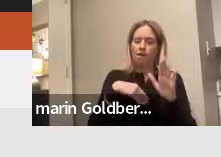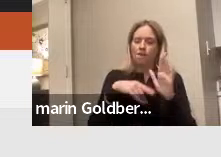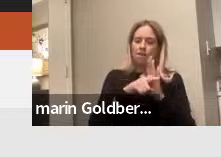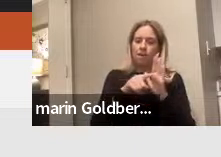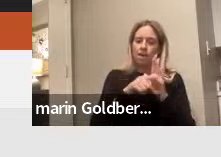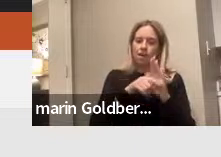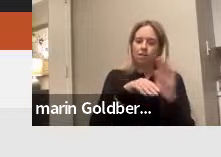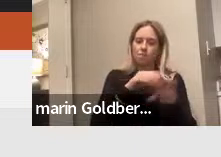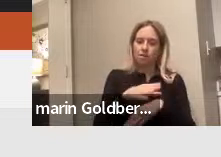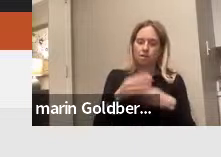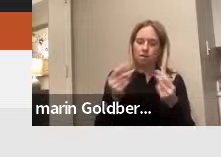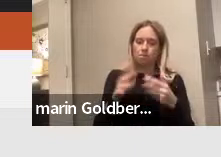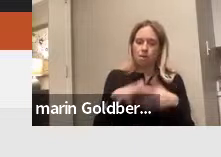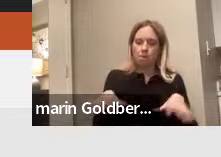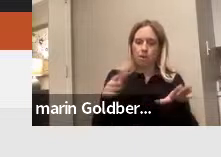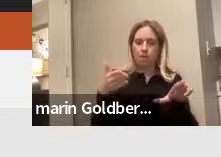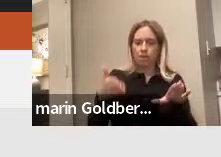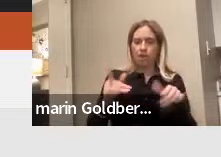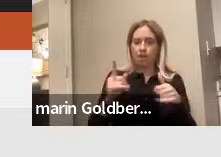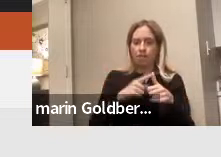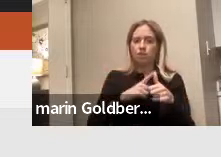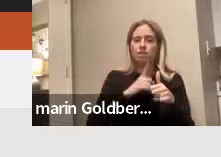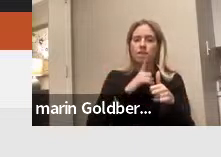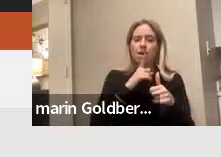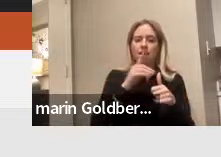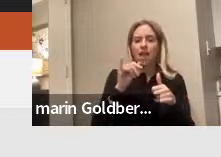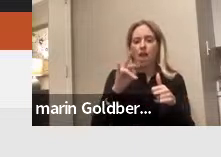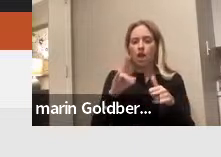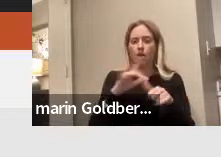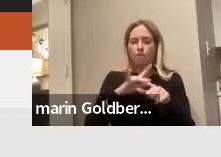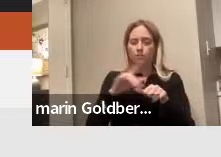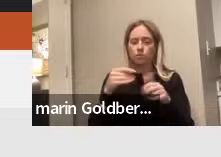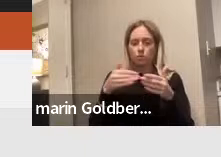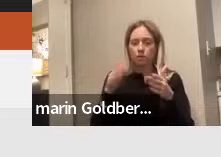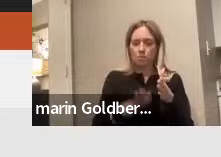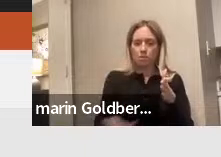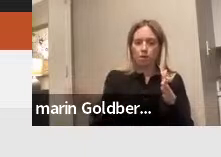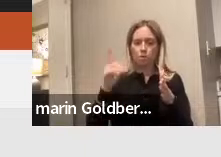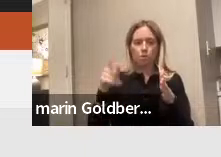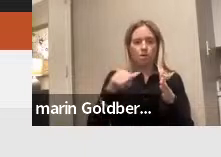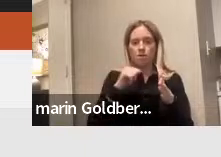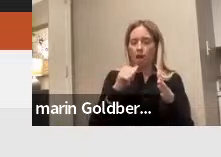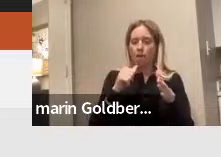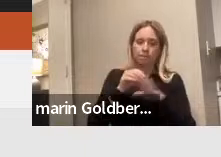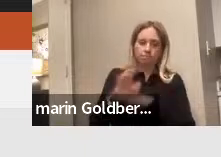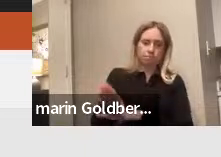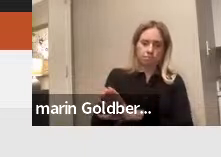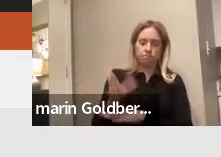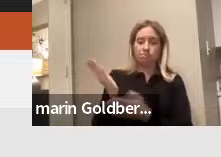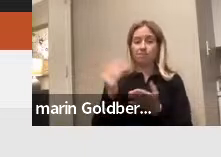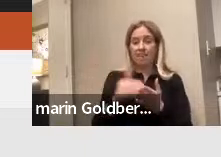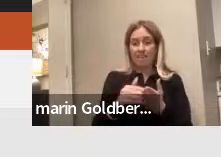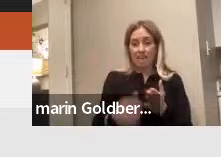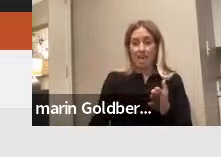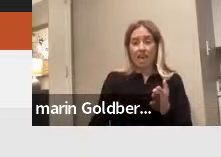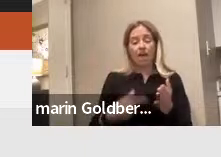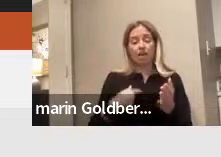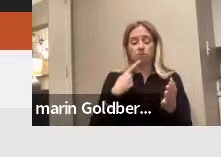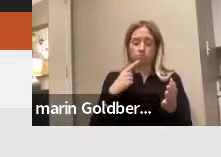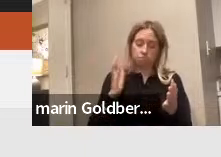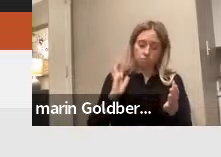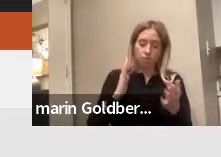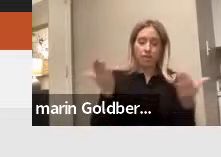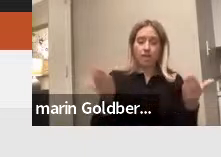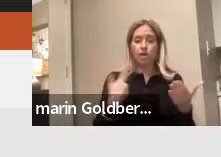that's next to you. First, the light and air available to neighboring properties will not be unduly affected. Again, as I mentioned, here we're